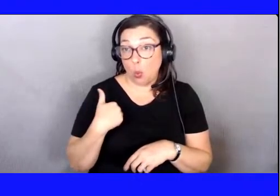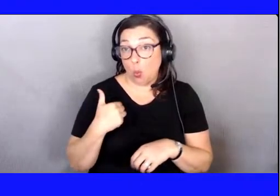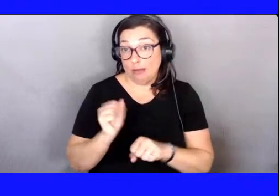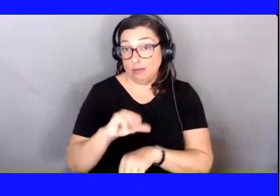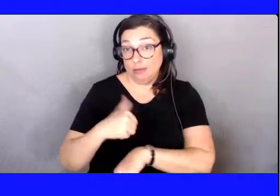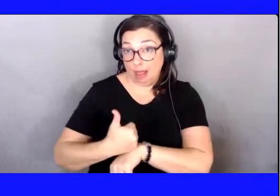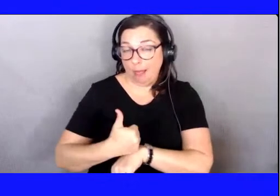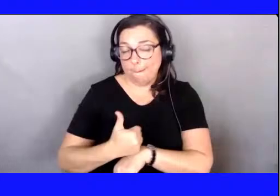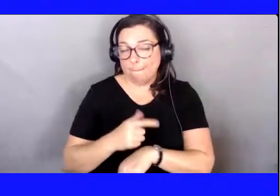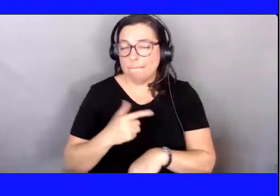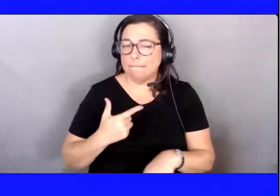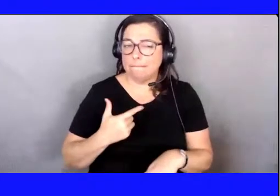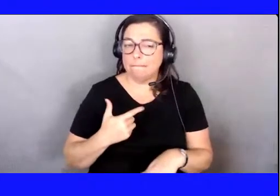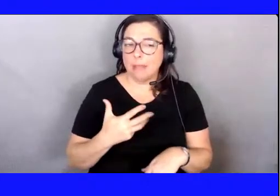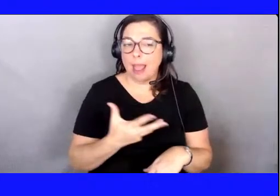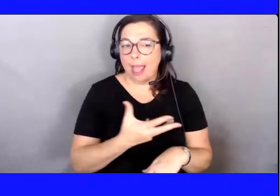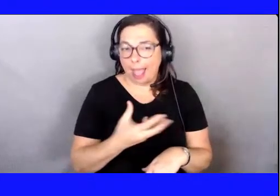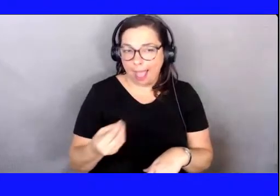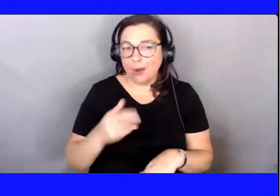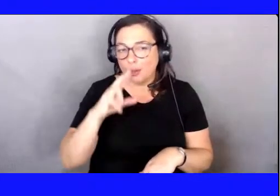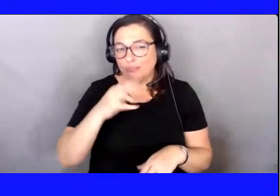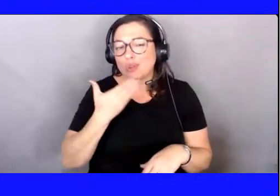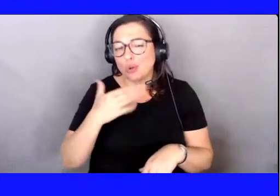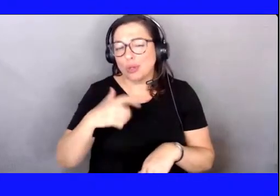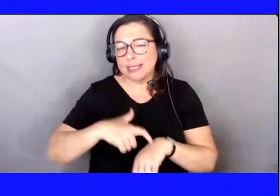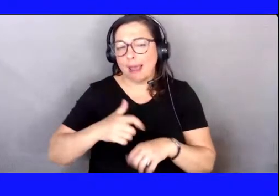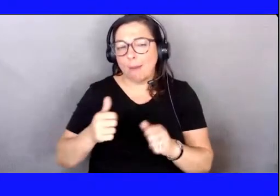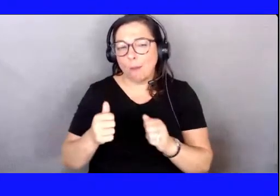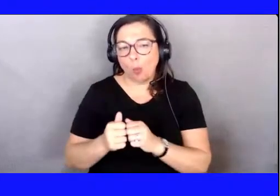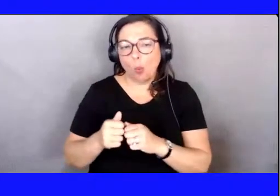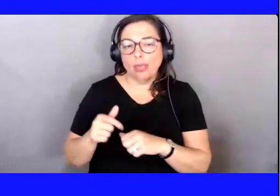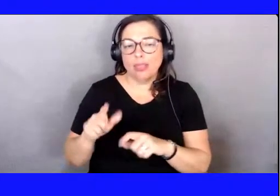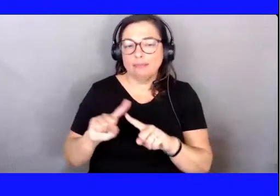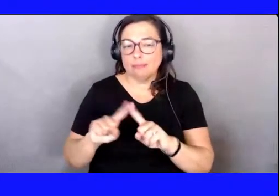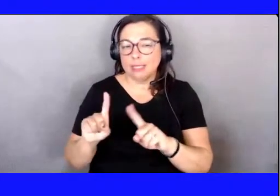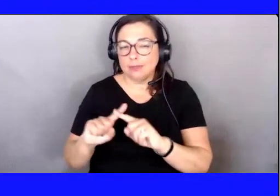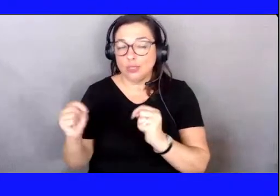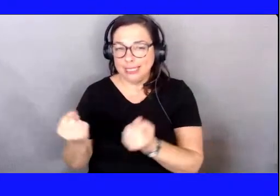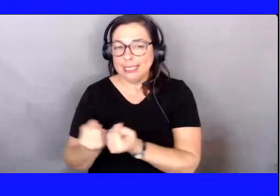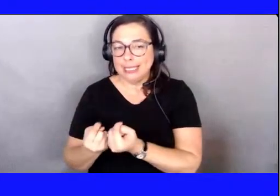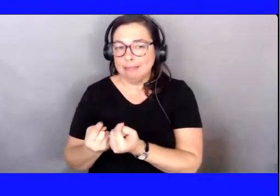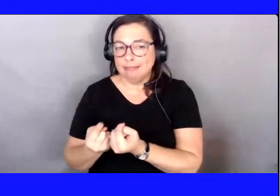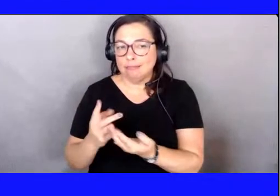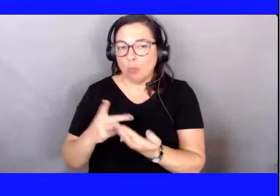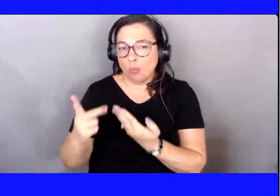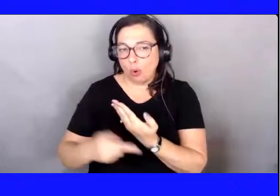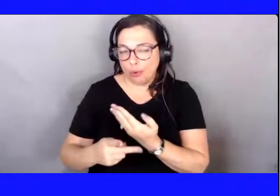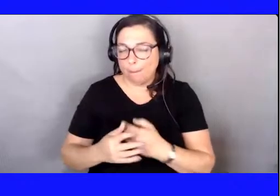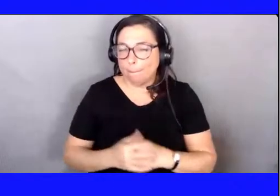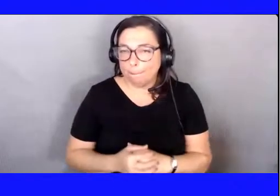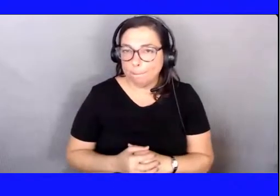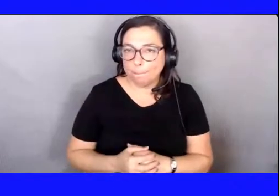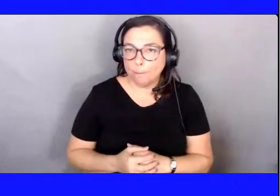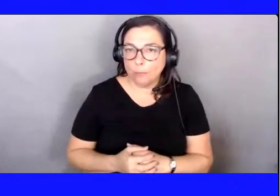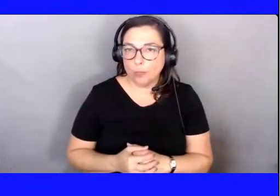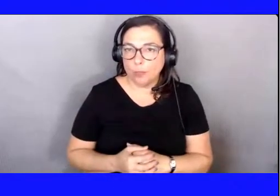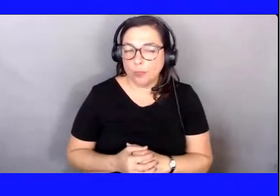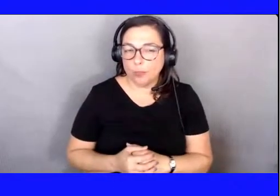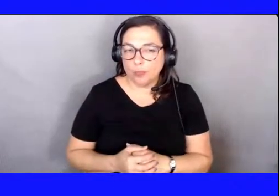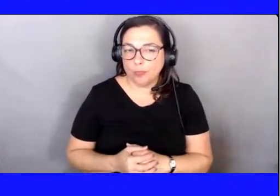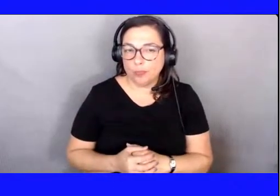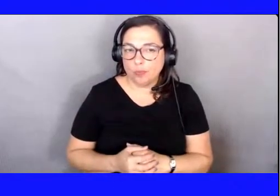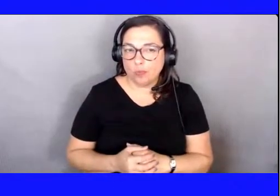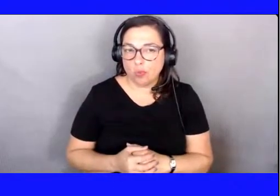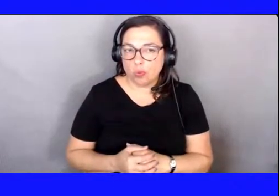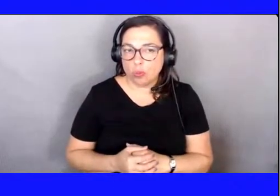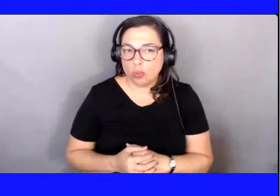program with Wedco, not a local not-for-profit team program, who were super smart and should basically all become architects